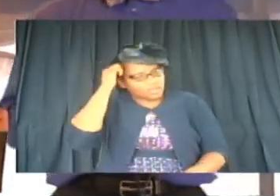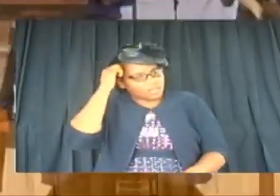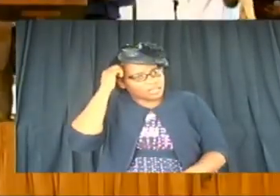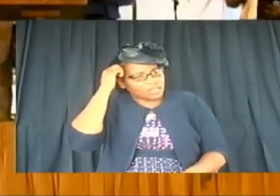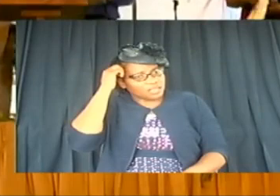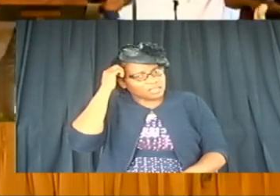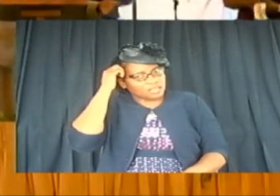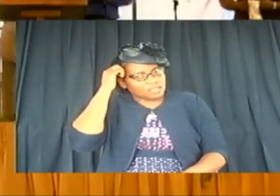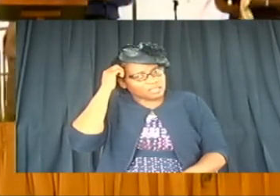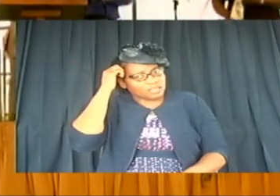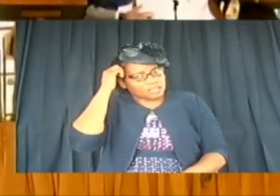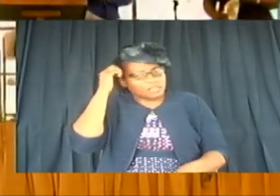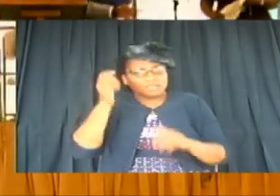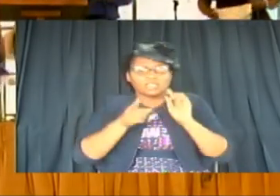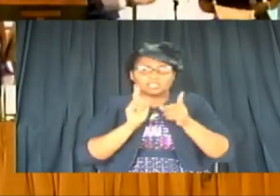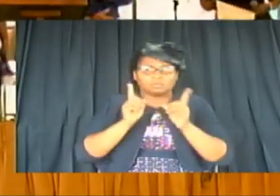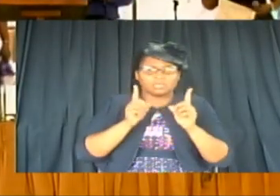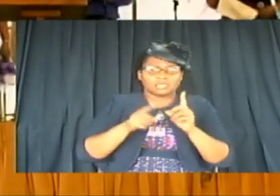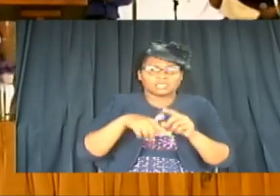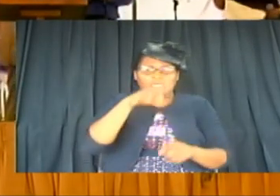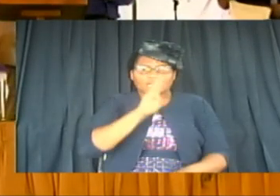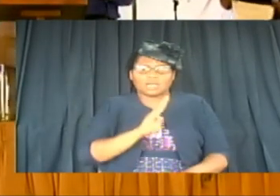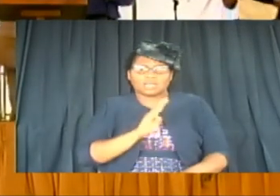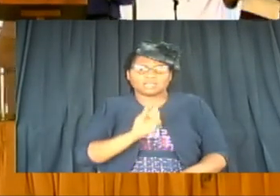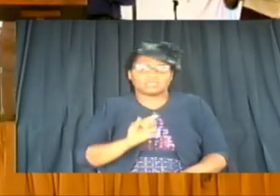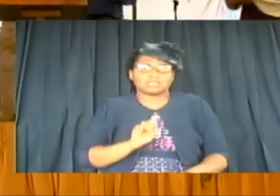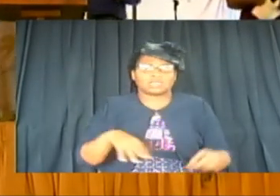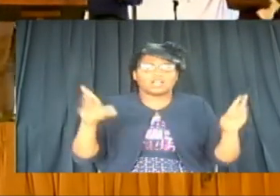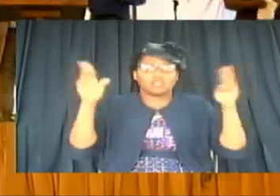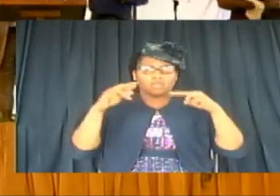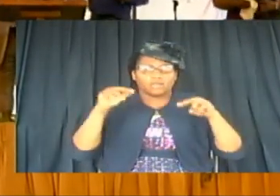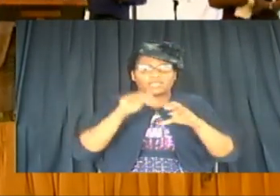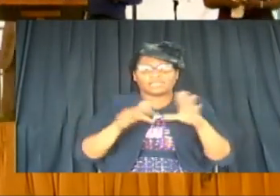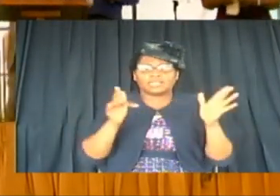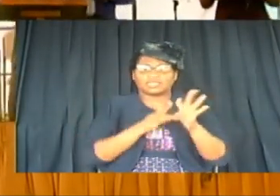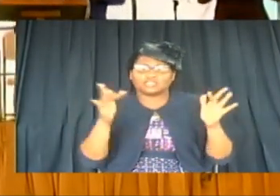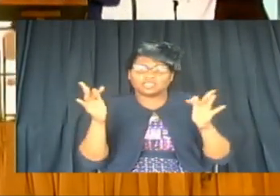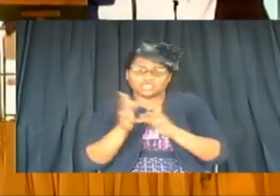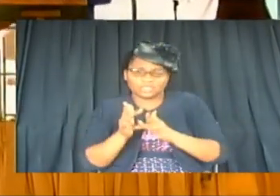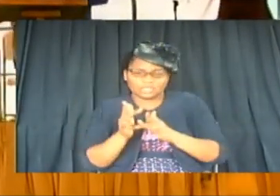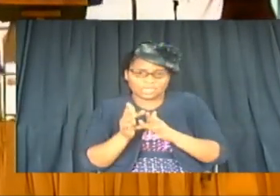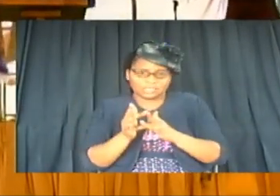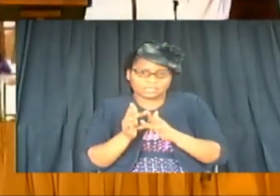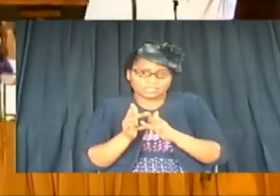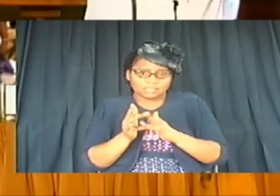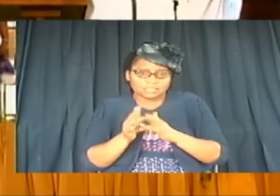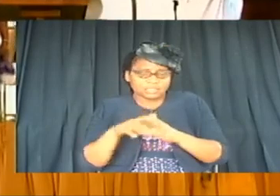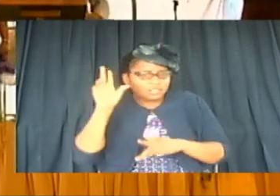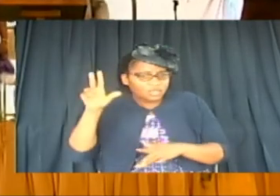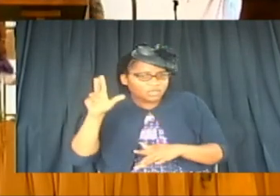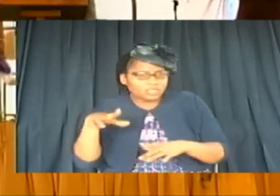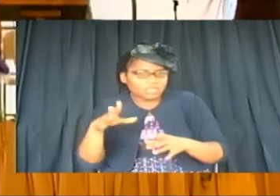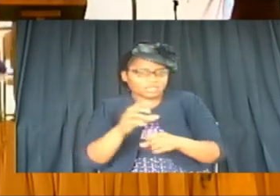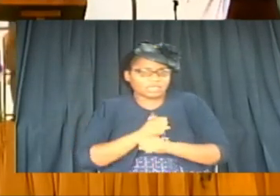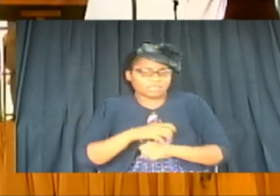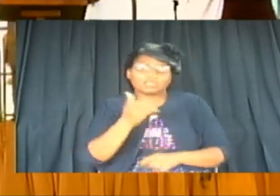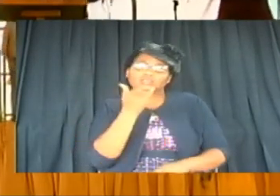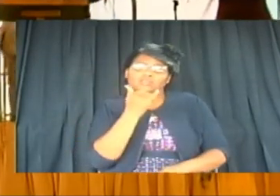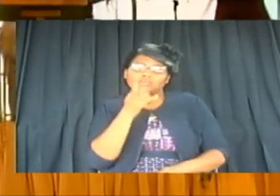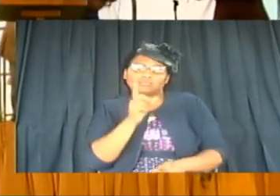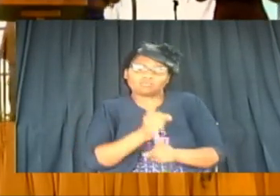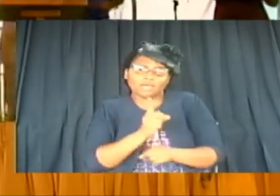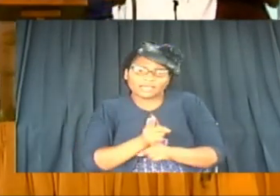fact that everything that makes God is already in Jesus. But he wanted the church of Colossae to get it correct. So he